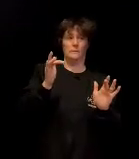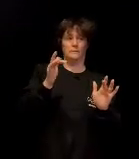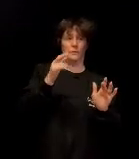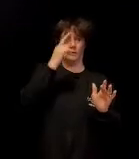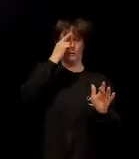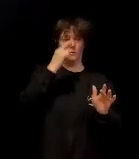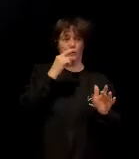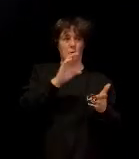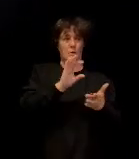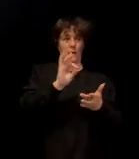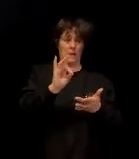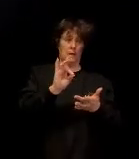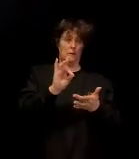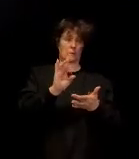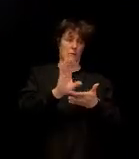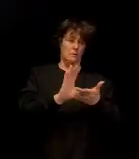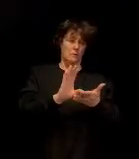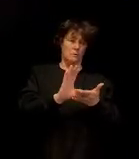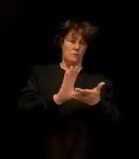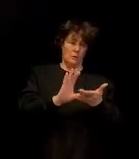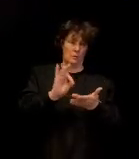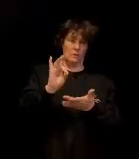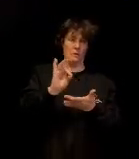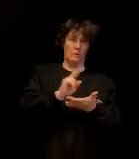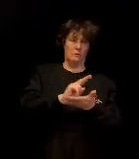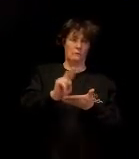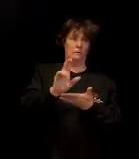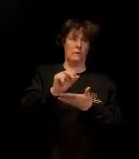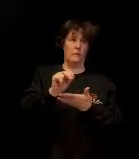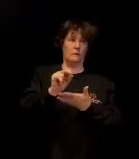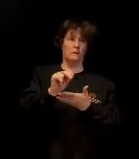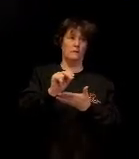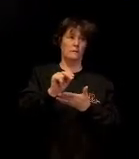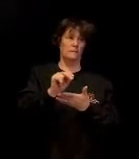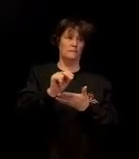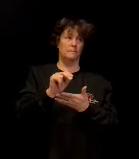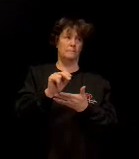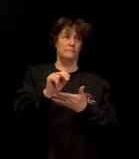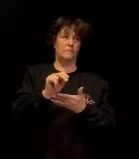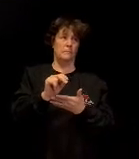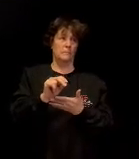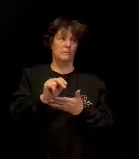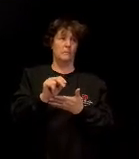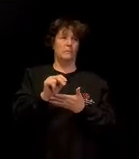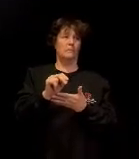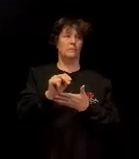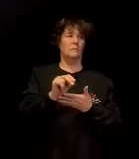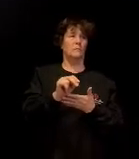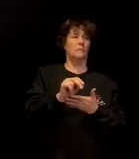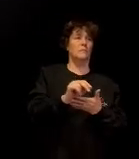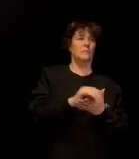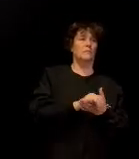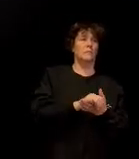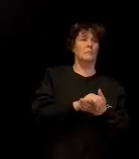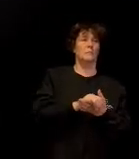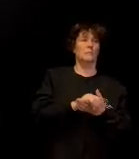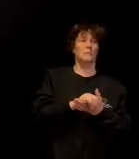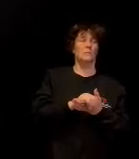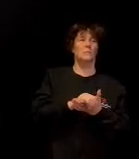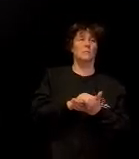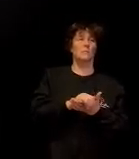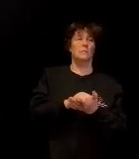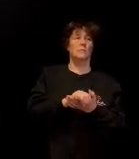Romans chapter 8, verse 30. I believe the Bible is telling us there. Since I'm not there, is it on the screen